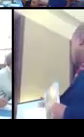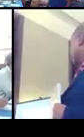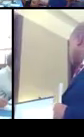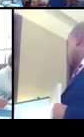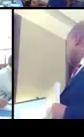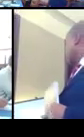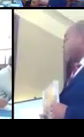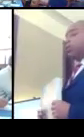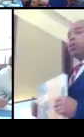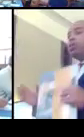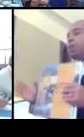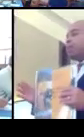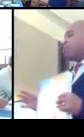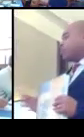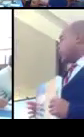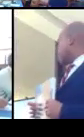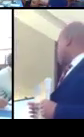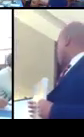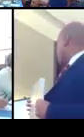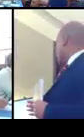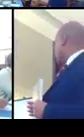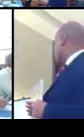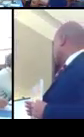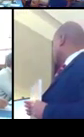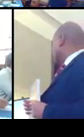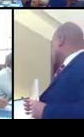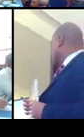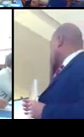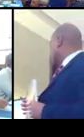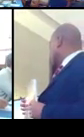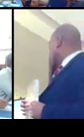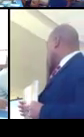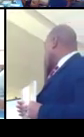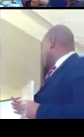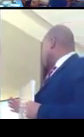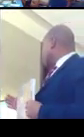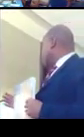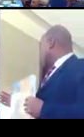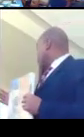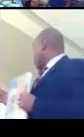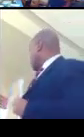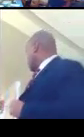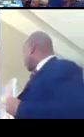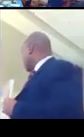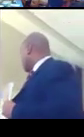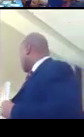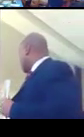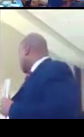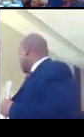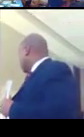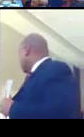and also the design of this storefront. It was also a mini museum. So this process did